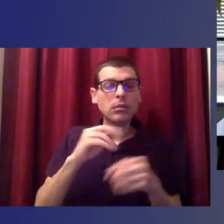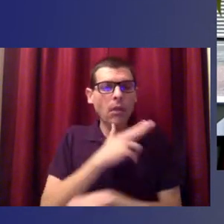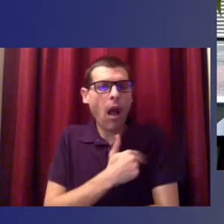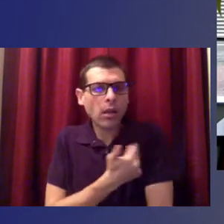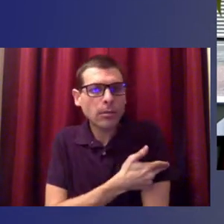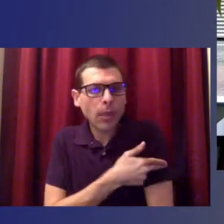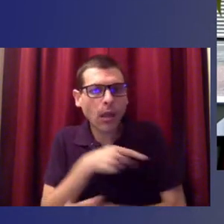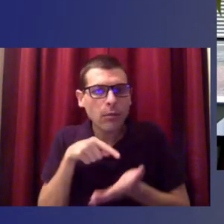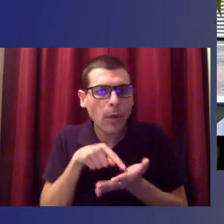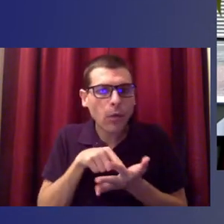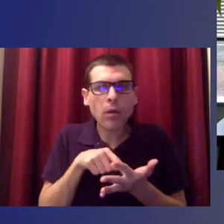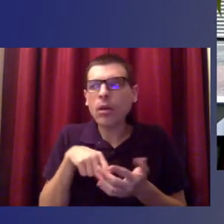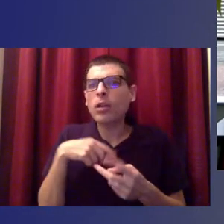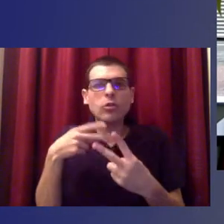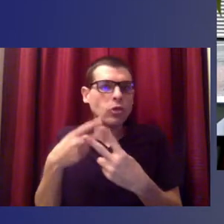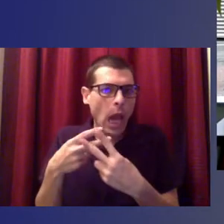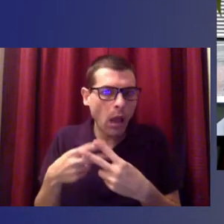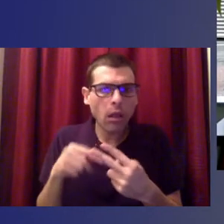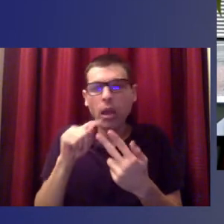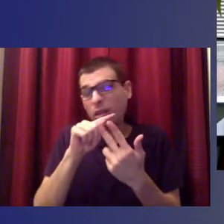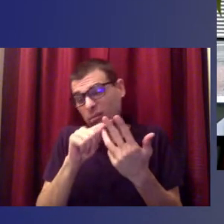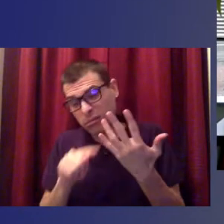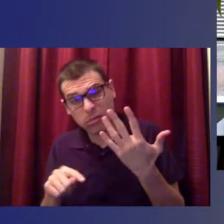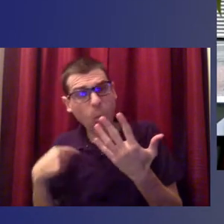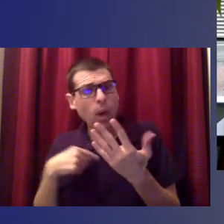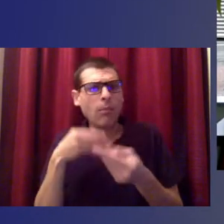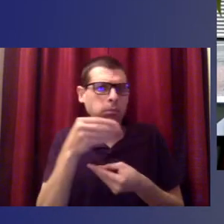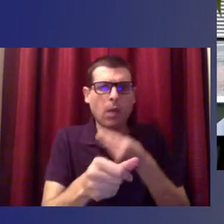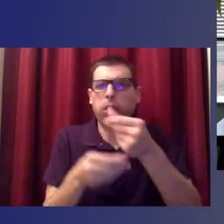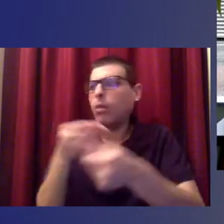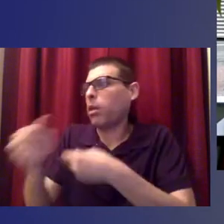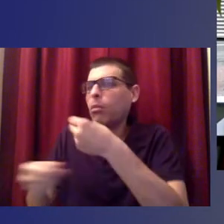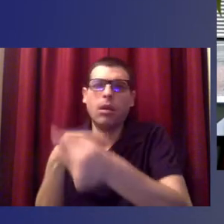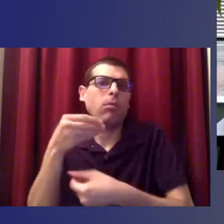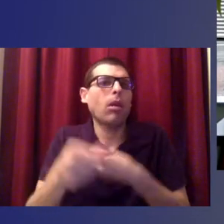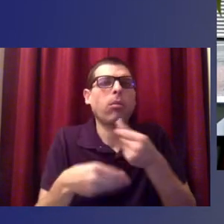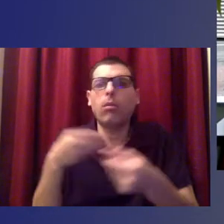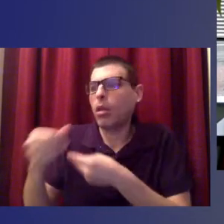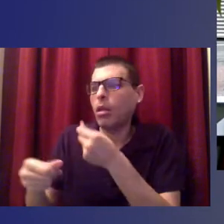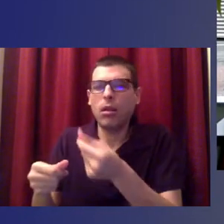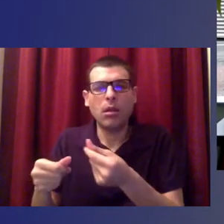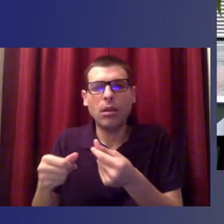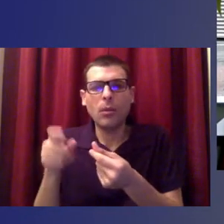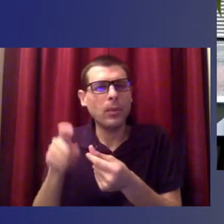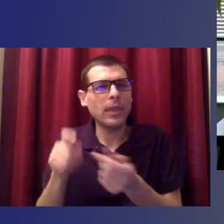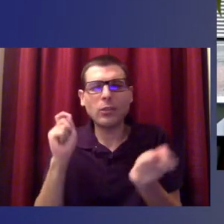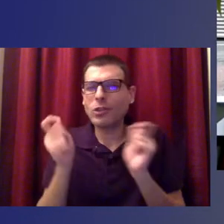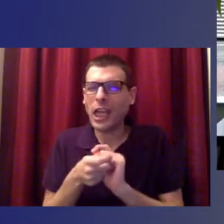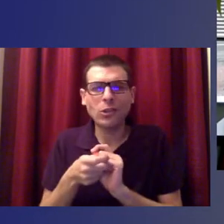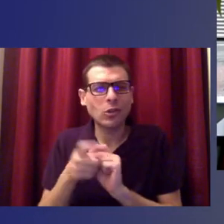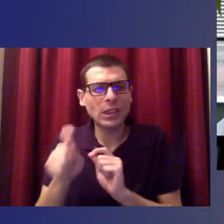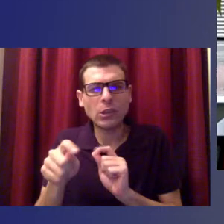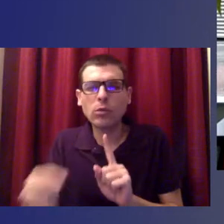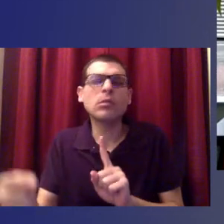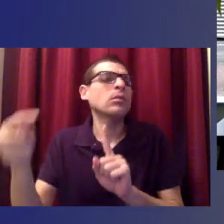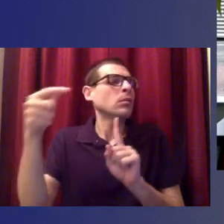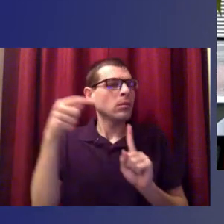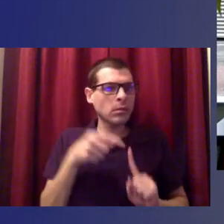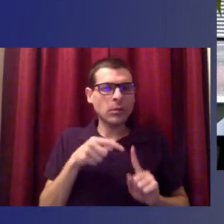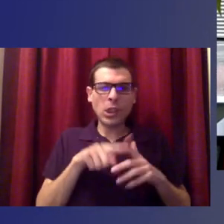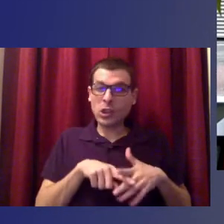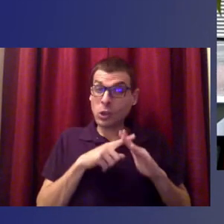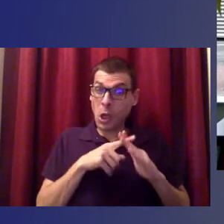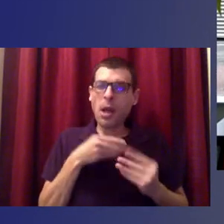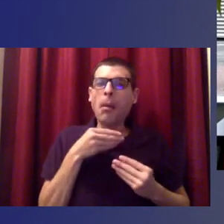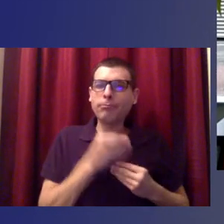all costs money. So using taxpayer dollars in a smart, strategic sense, which is what these measures